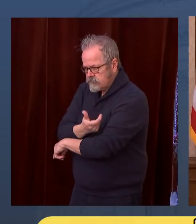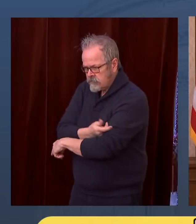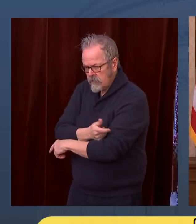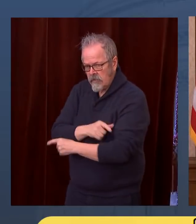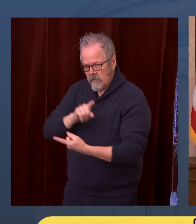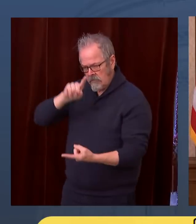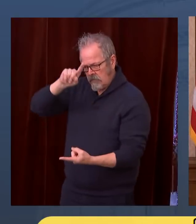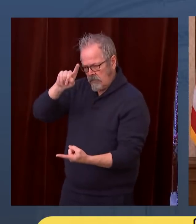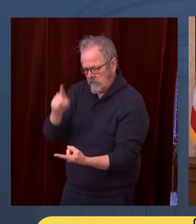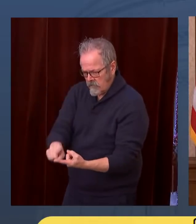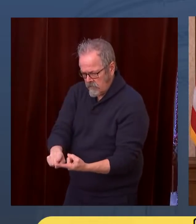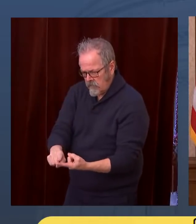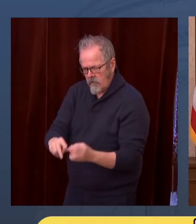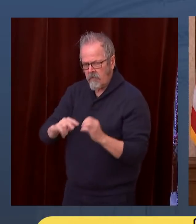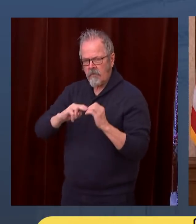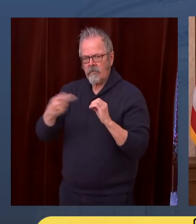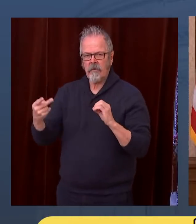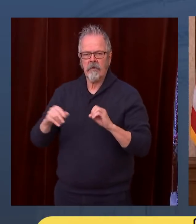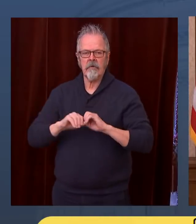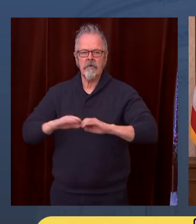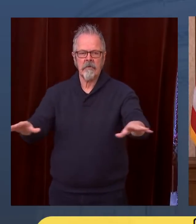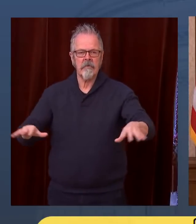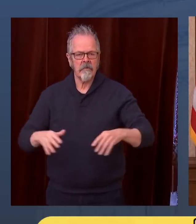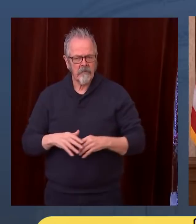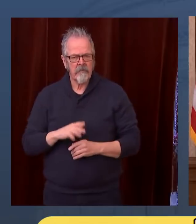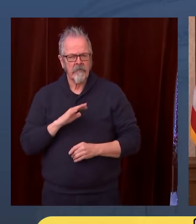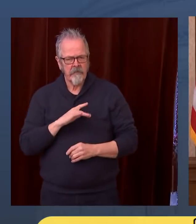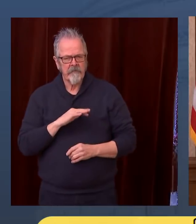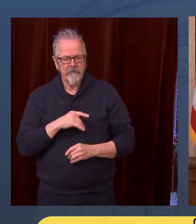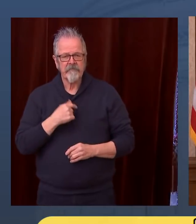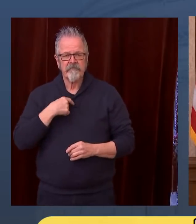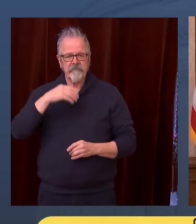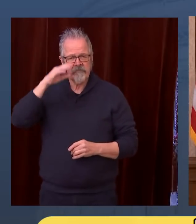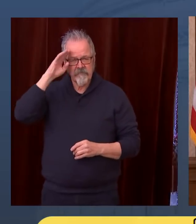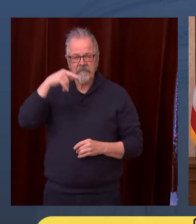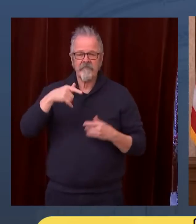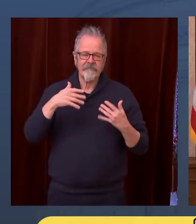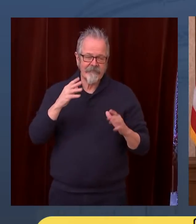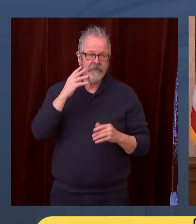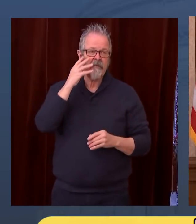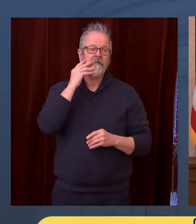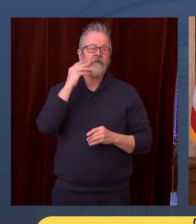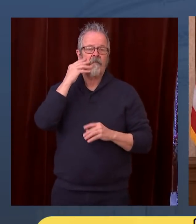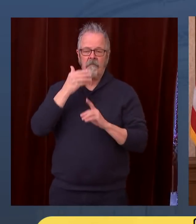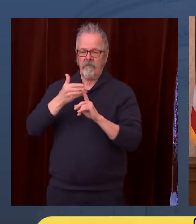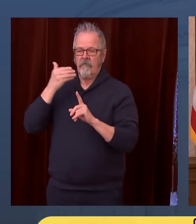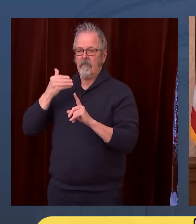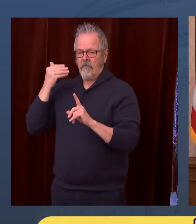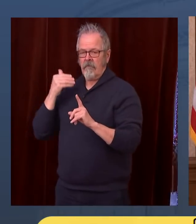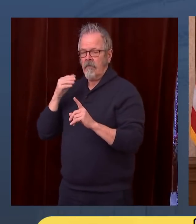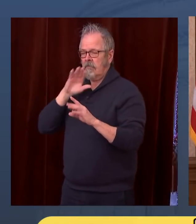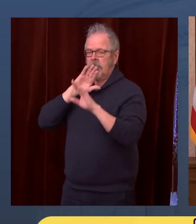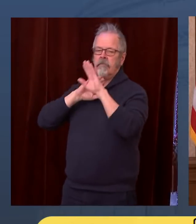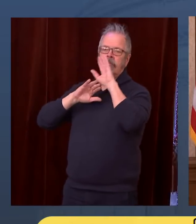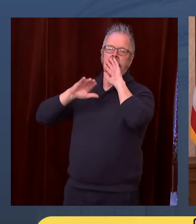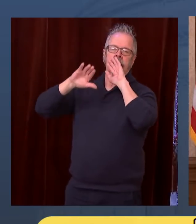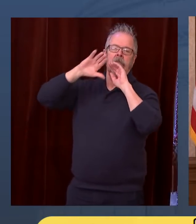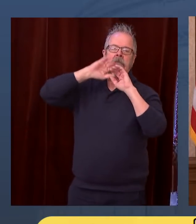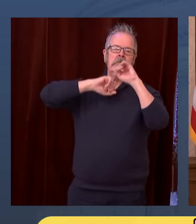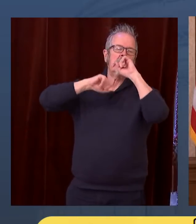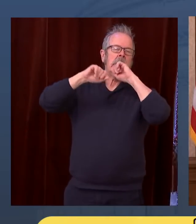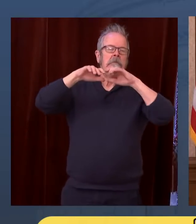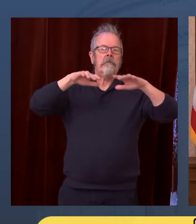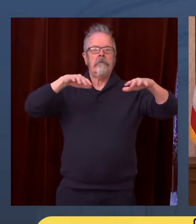folks, it's been a long, long journey. I know people would want to say it's totally over today or, at 3 o'clock